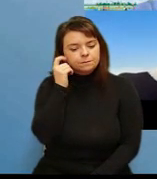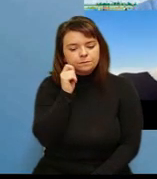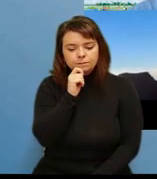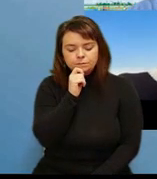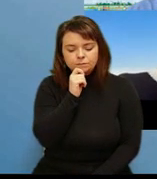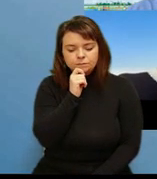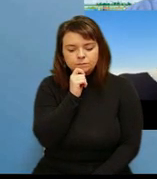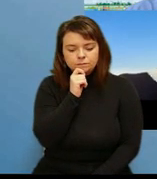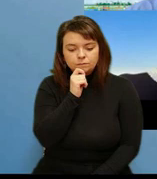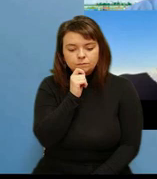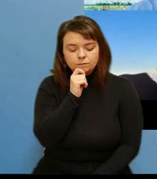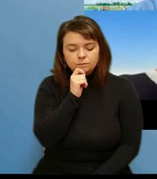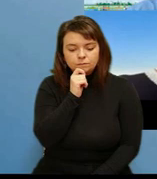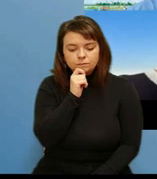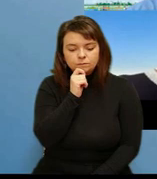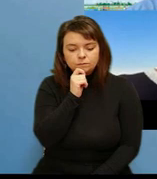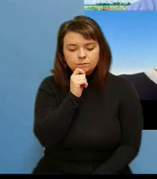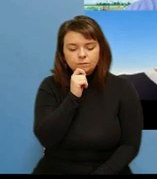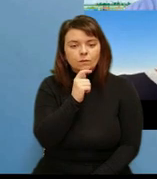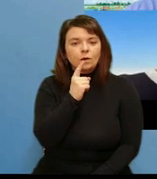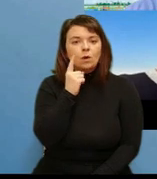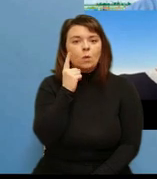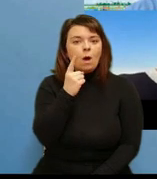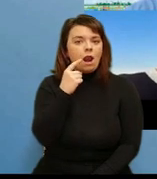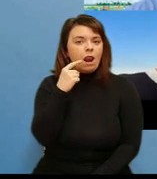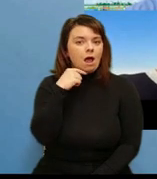page 41, I think.